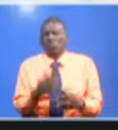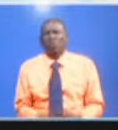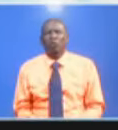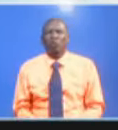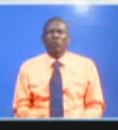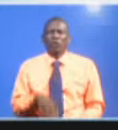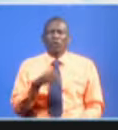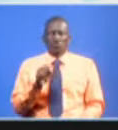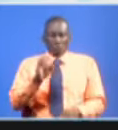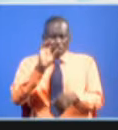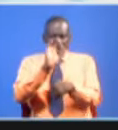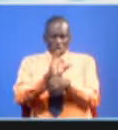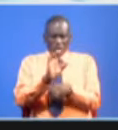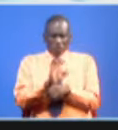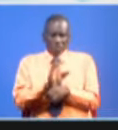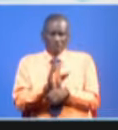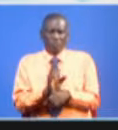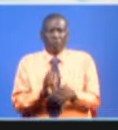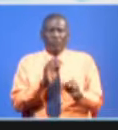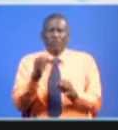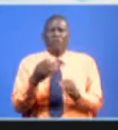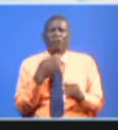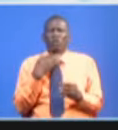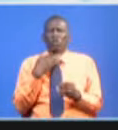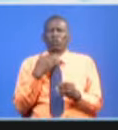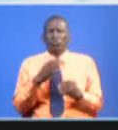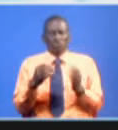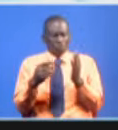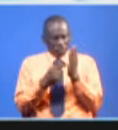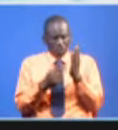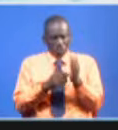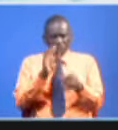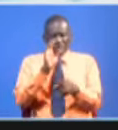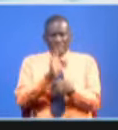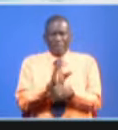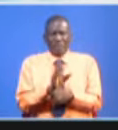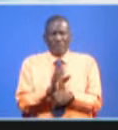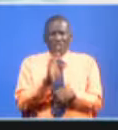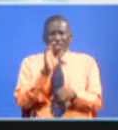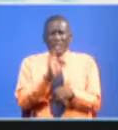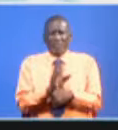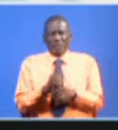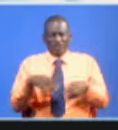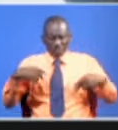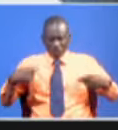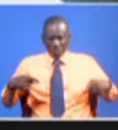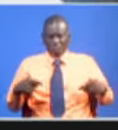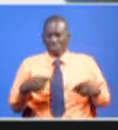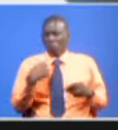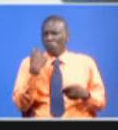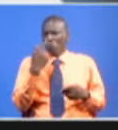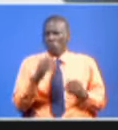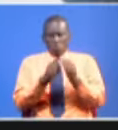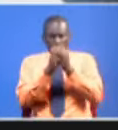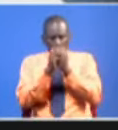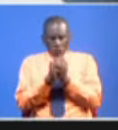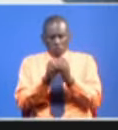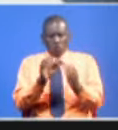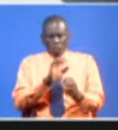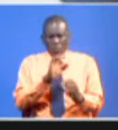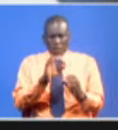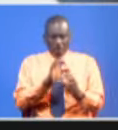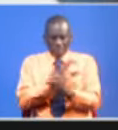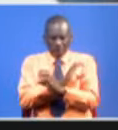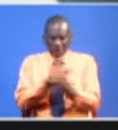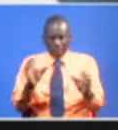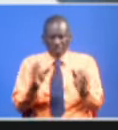So the church, if you want to go technical, really the church is the people who worship Christ. And